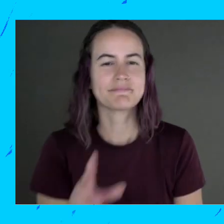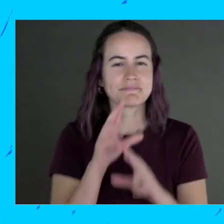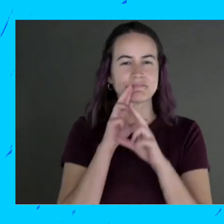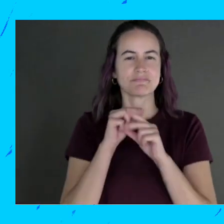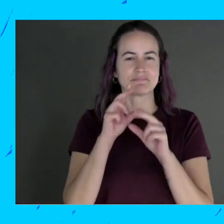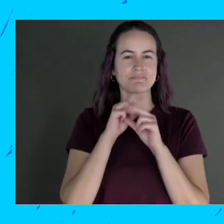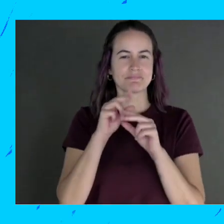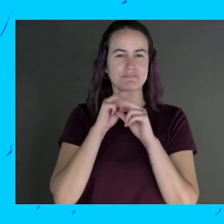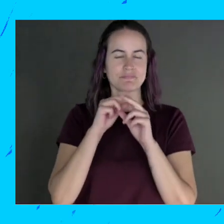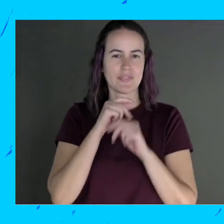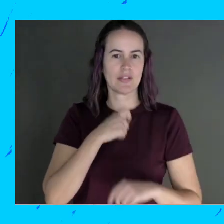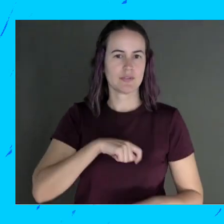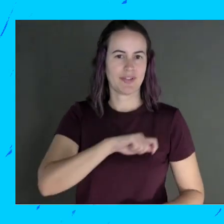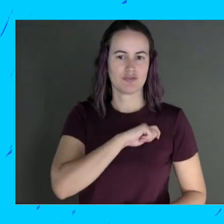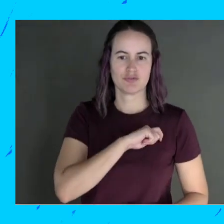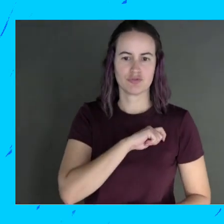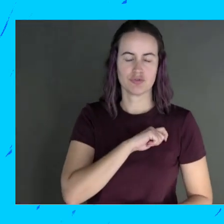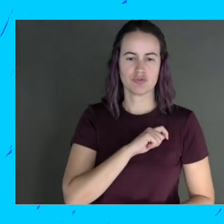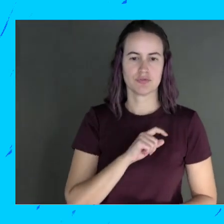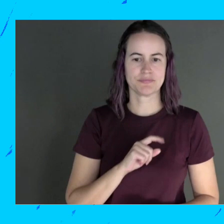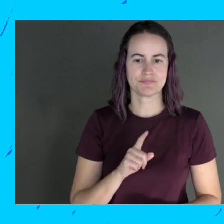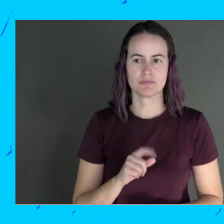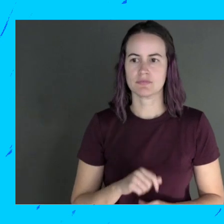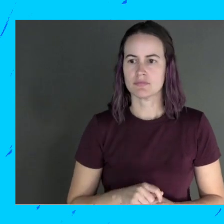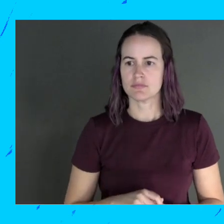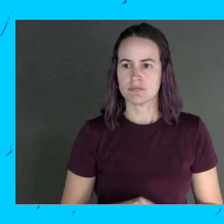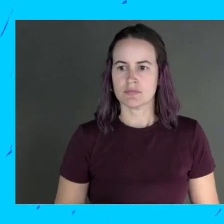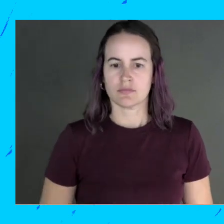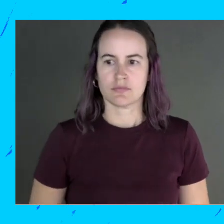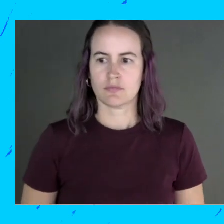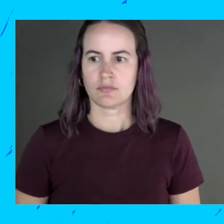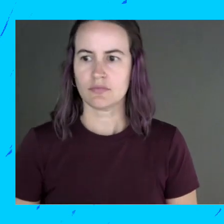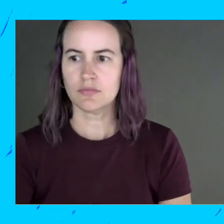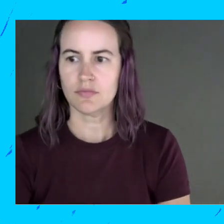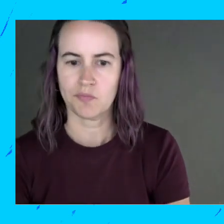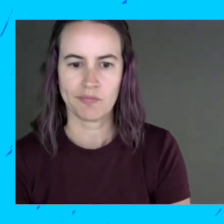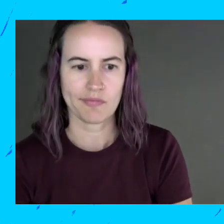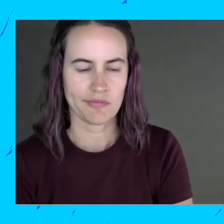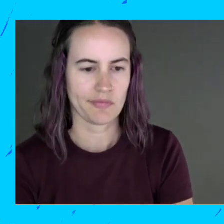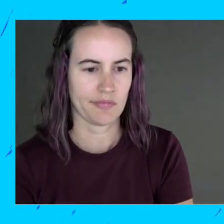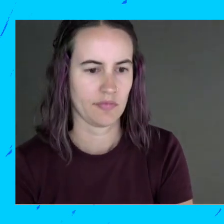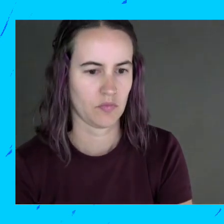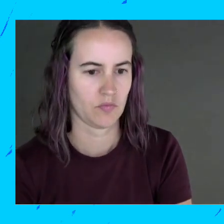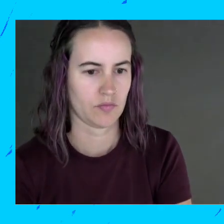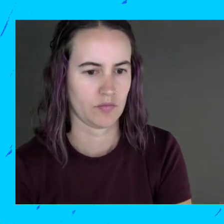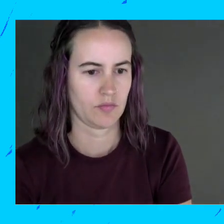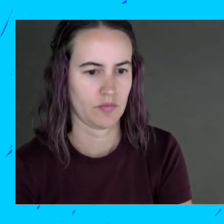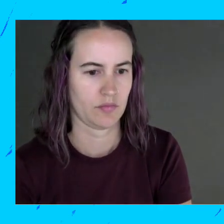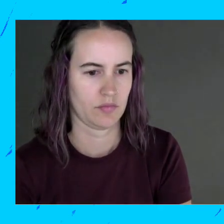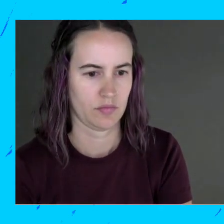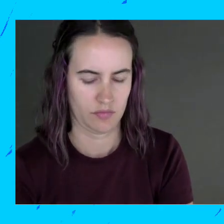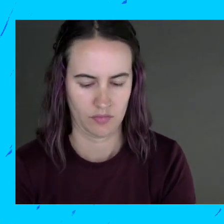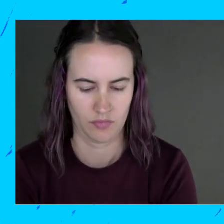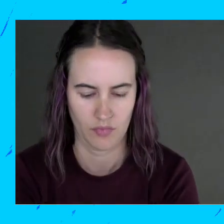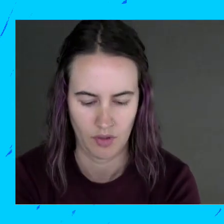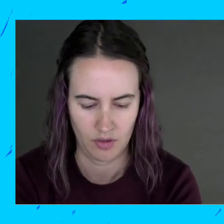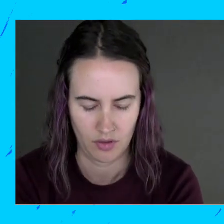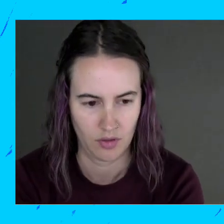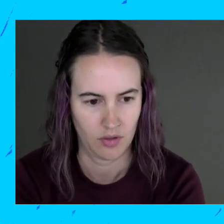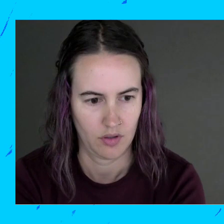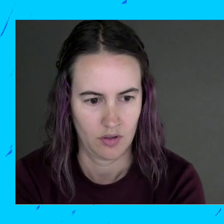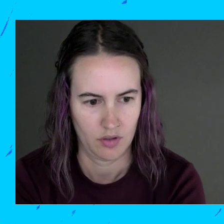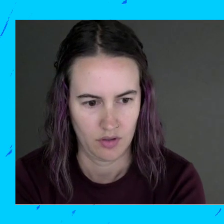This guide serves to as a guideline for the countries to provide health for adolescents,